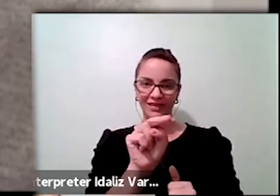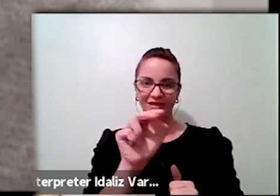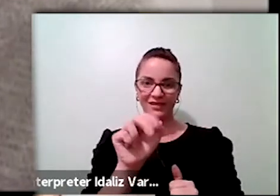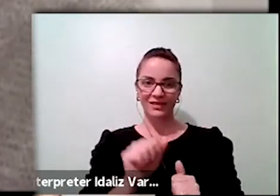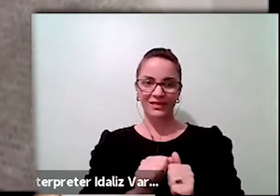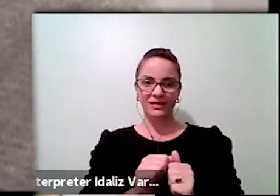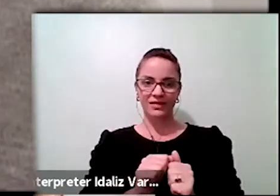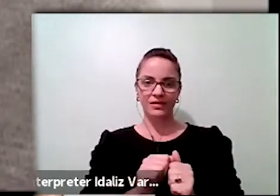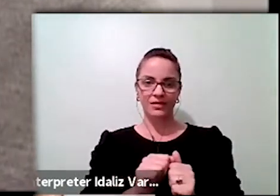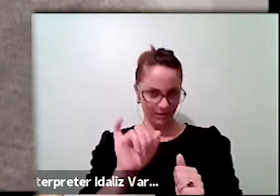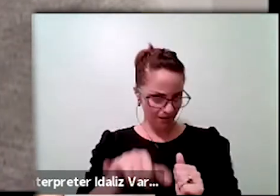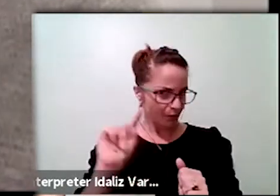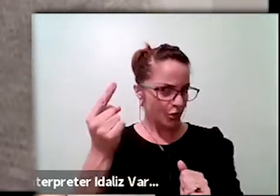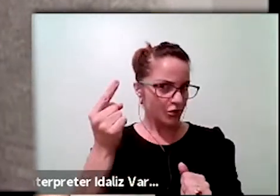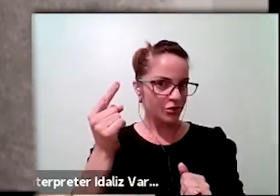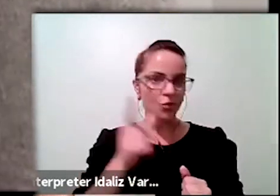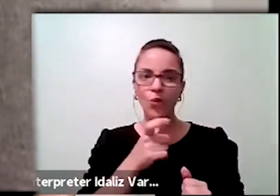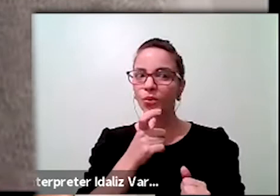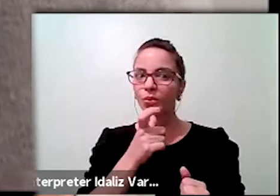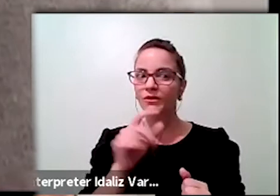¿No? ¿Empieza Marul?